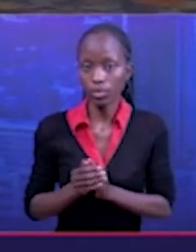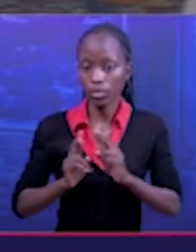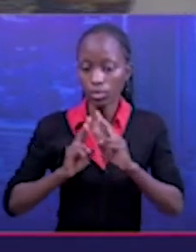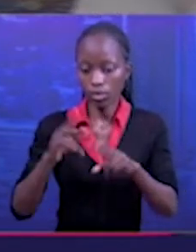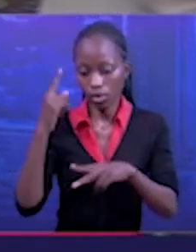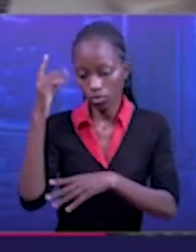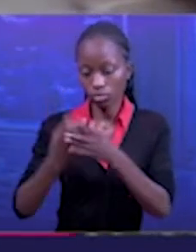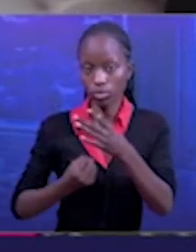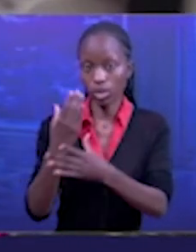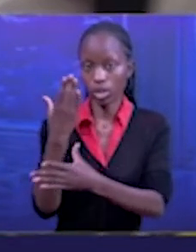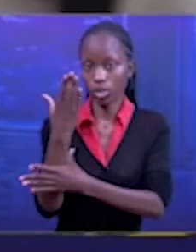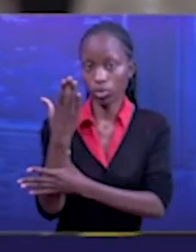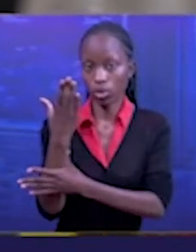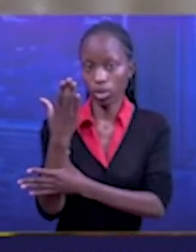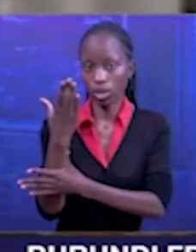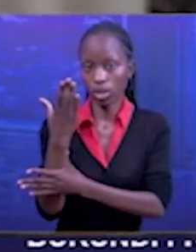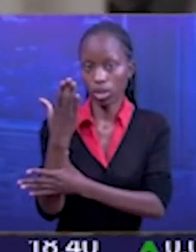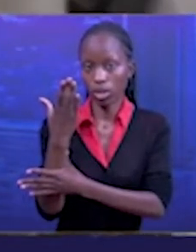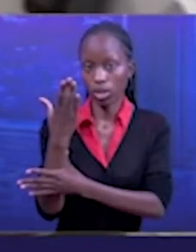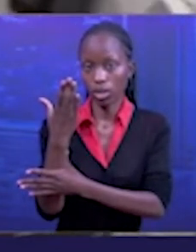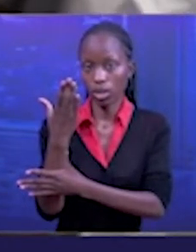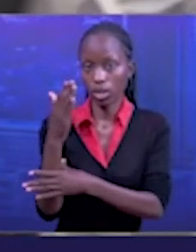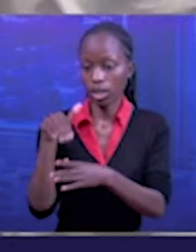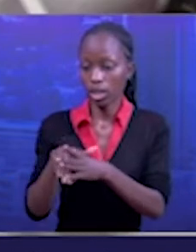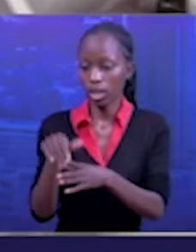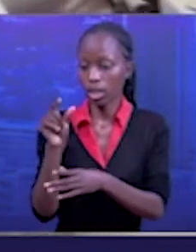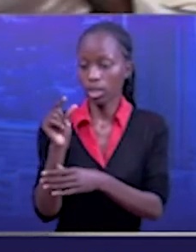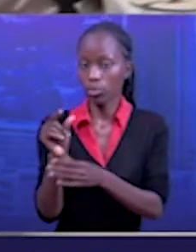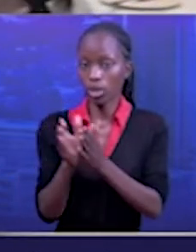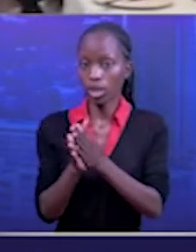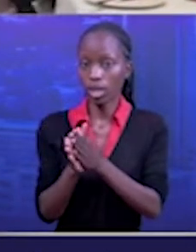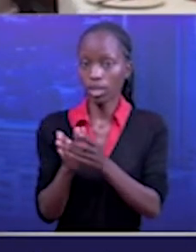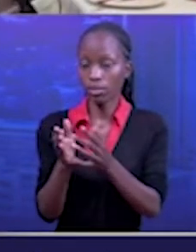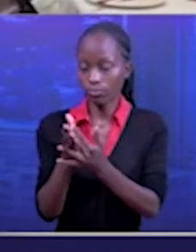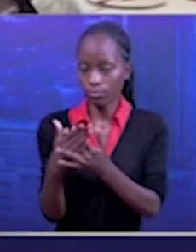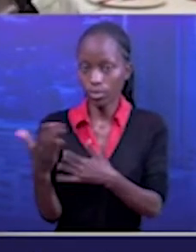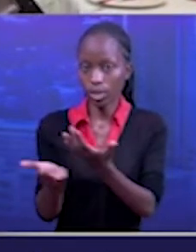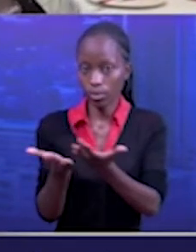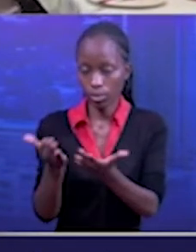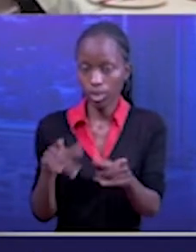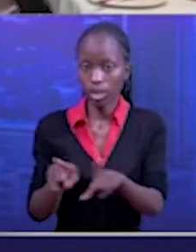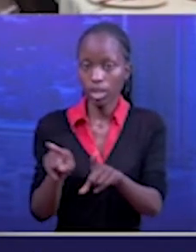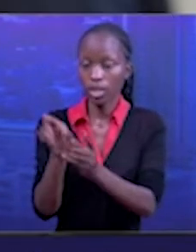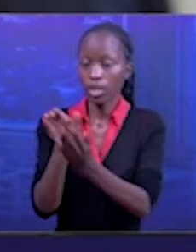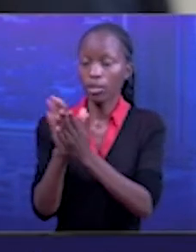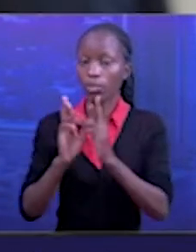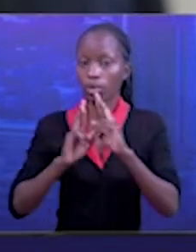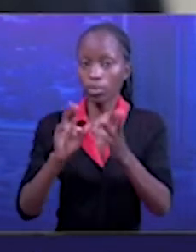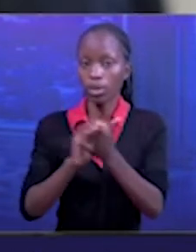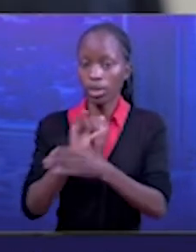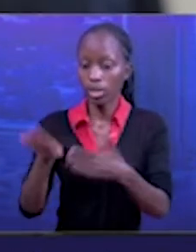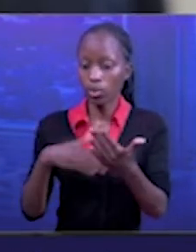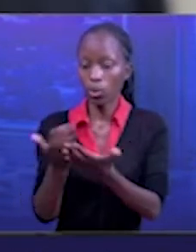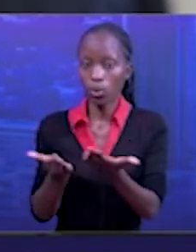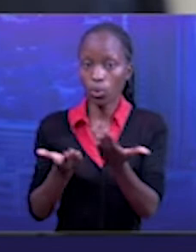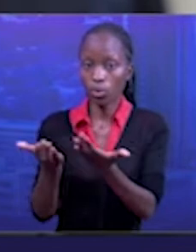the growth, particularly in the small and medium enterprises segment, the bank reported that all its